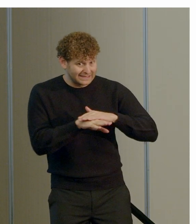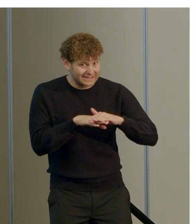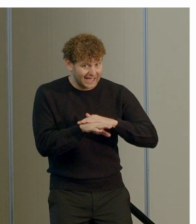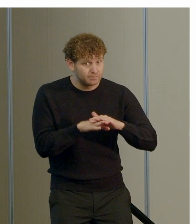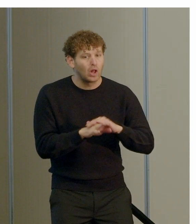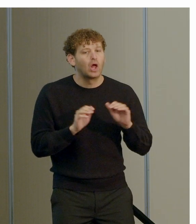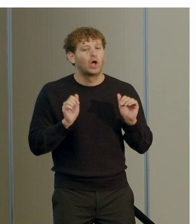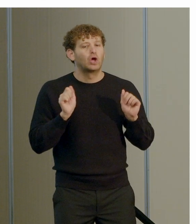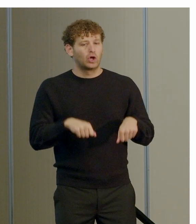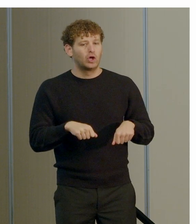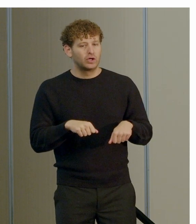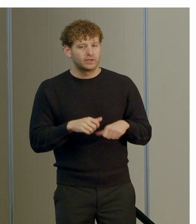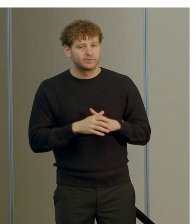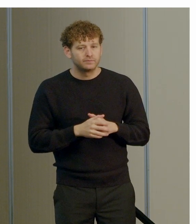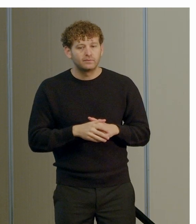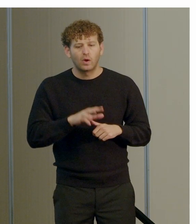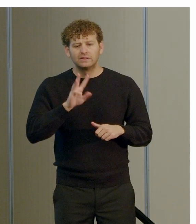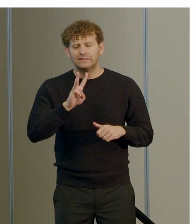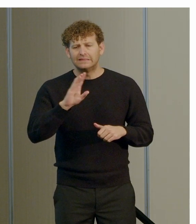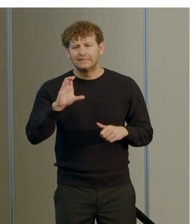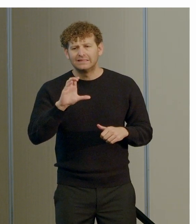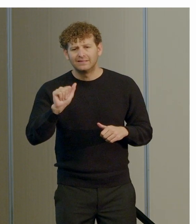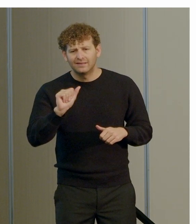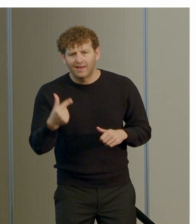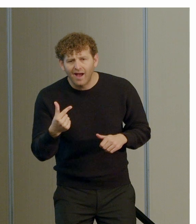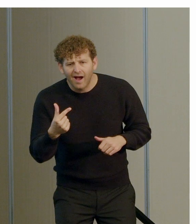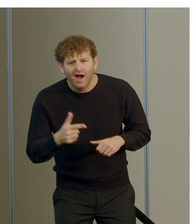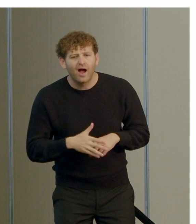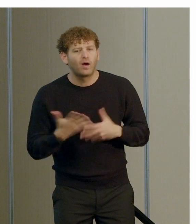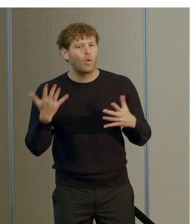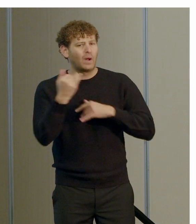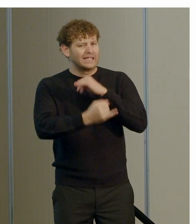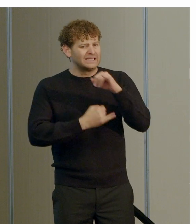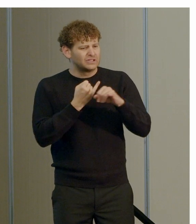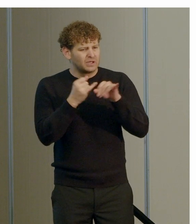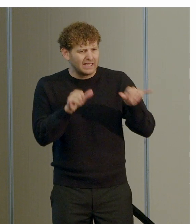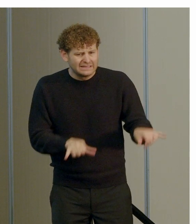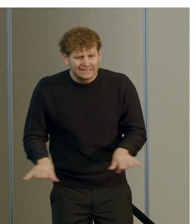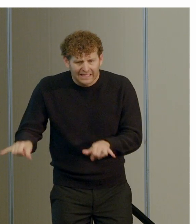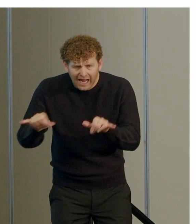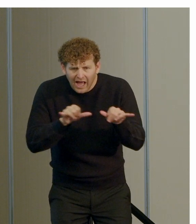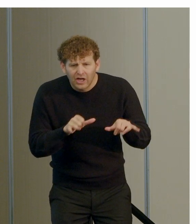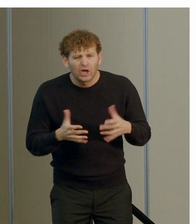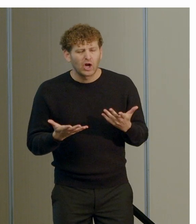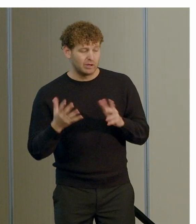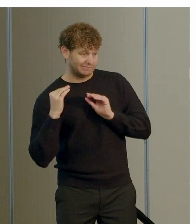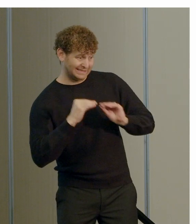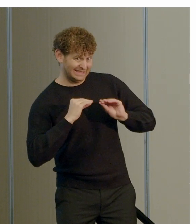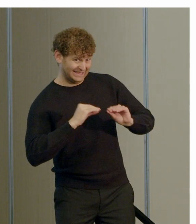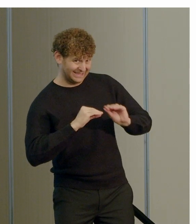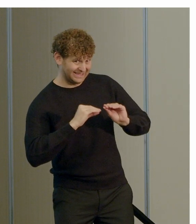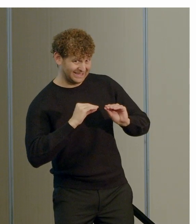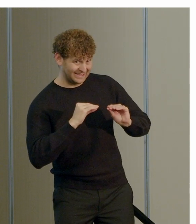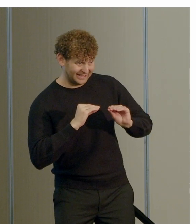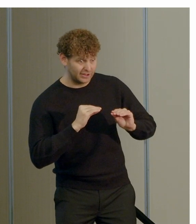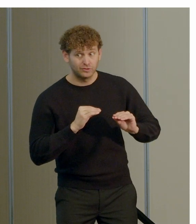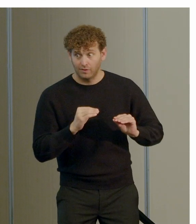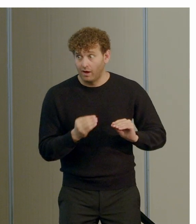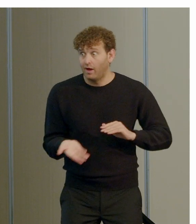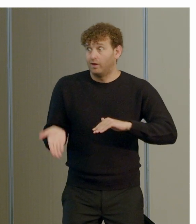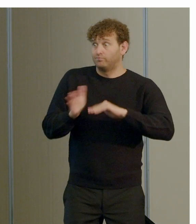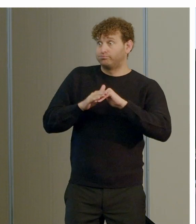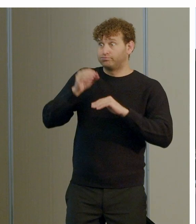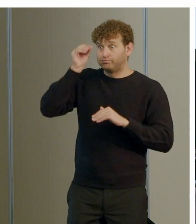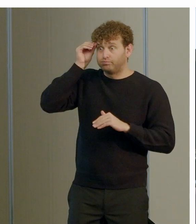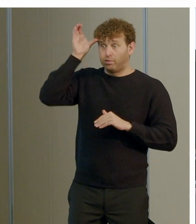508 specific standard, but maybe I can do it. And it just gives you, knowledge is power. It gives the company an opportunity. It just makes good